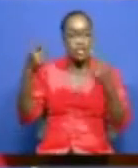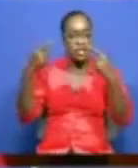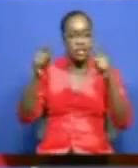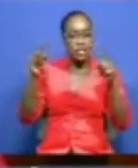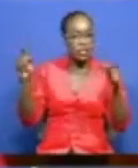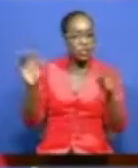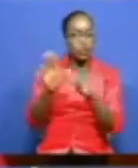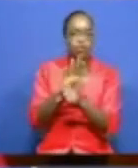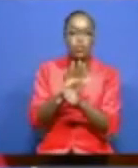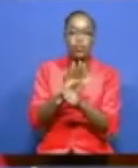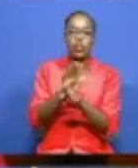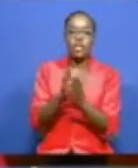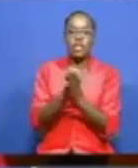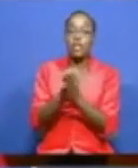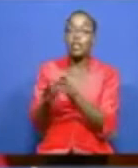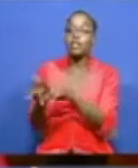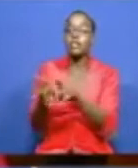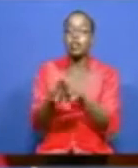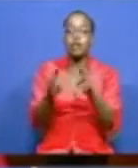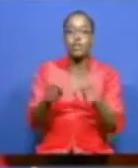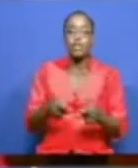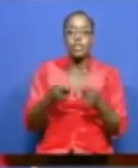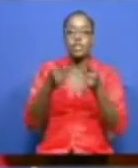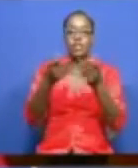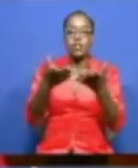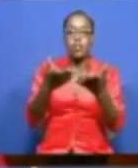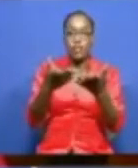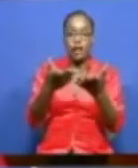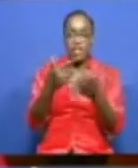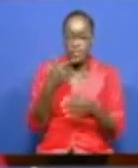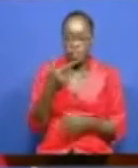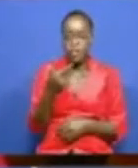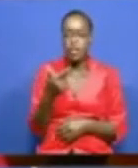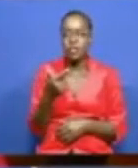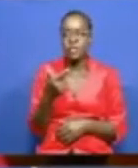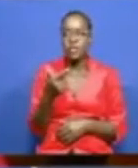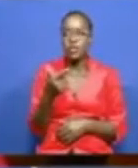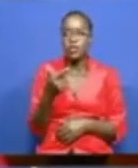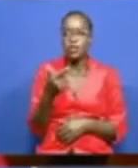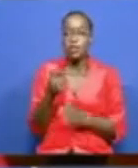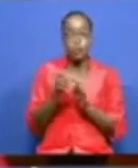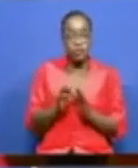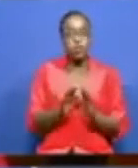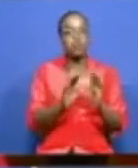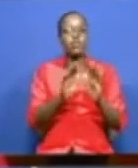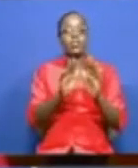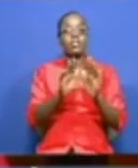entirety, and the same is granted as prayed. For the avoidance of